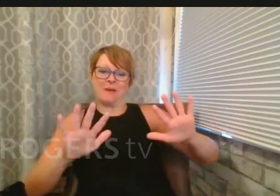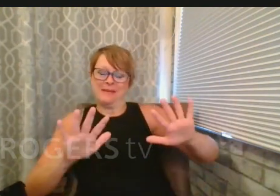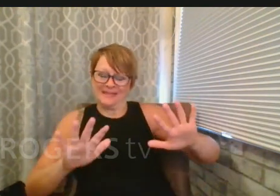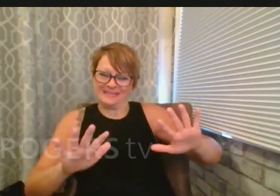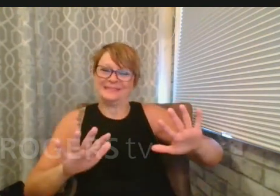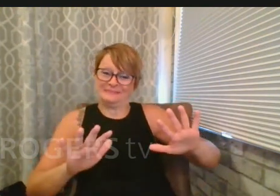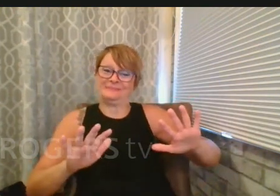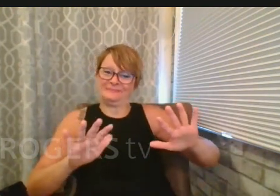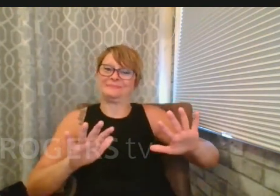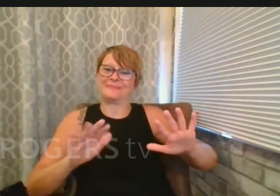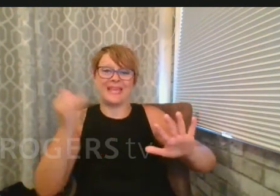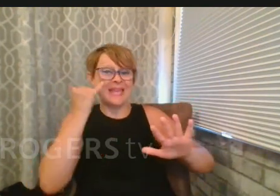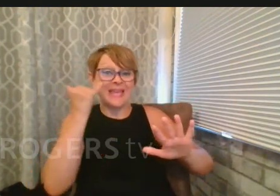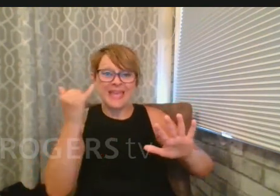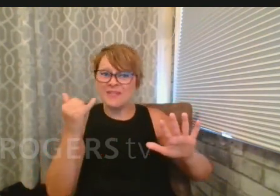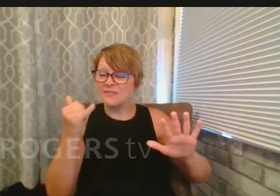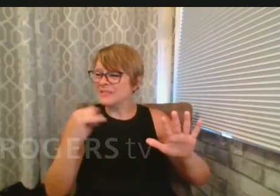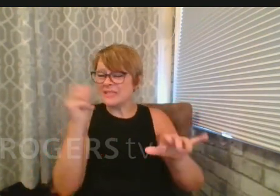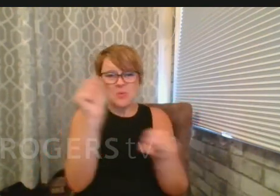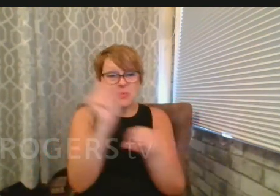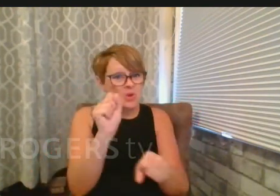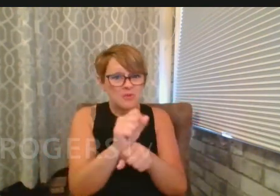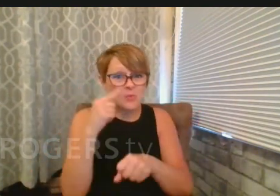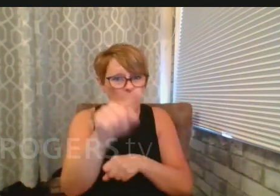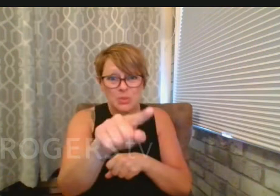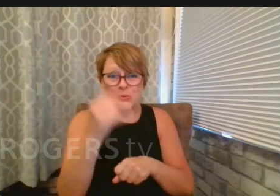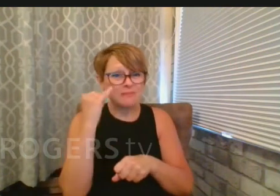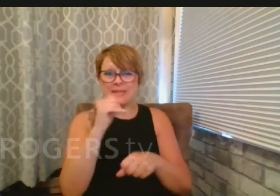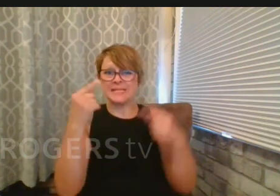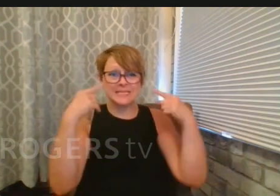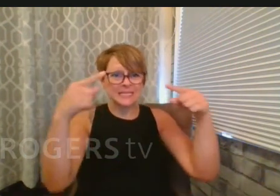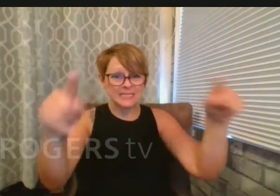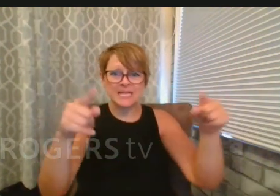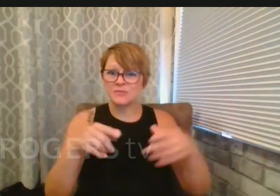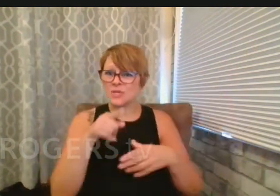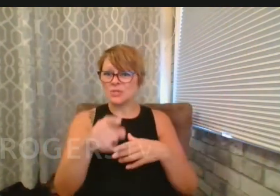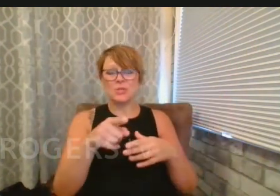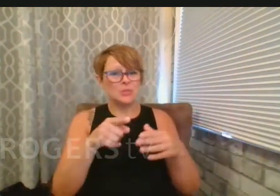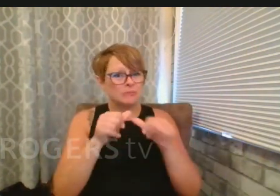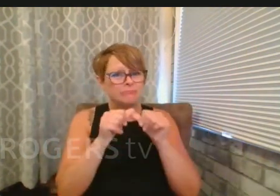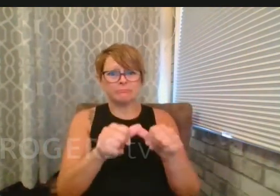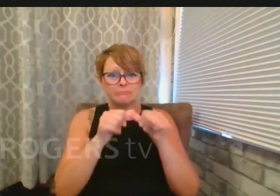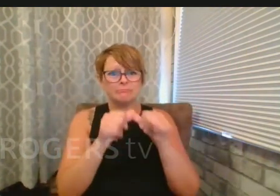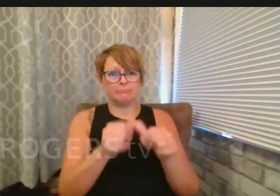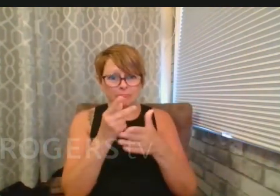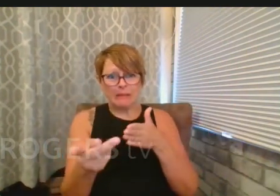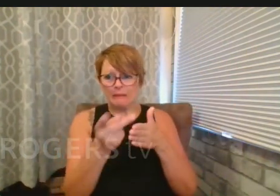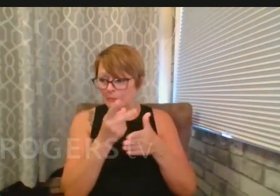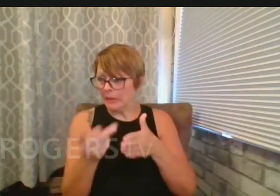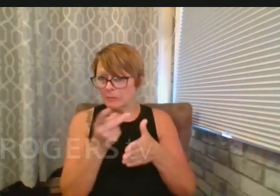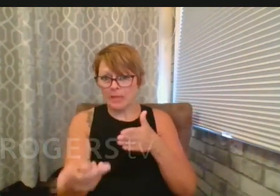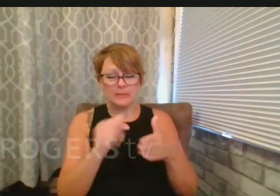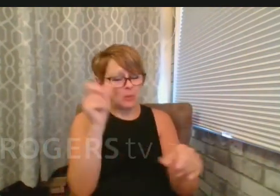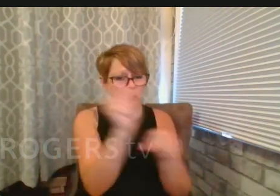If things are not working out for you, if you're constantly hitting the wall for whatever reason, whether you're not